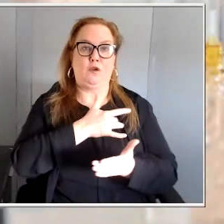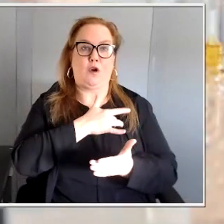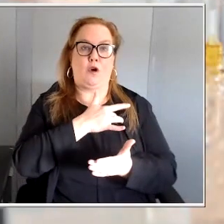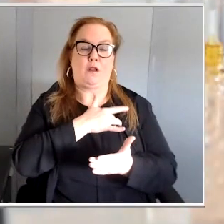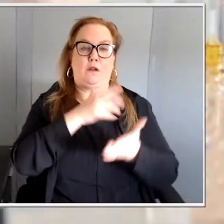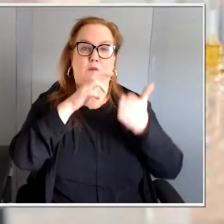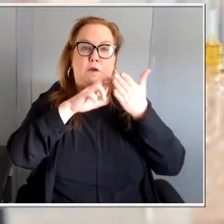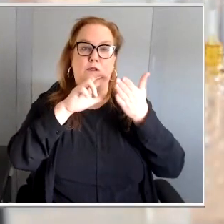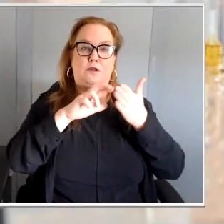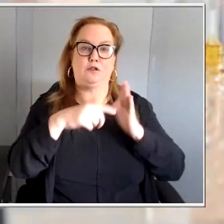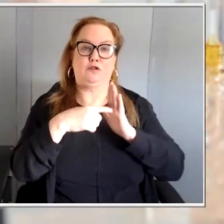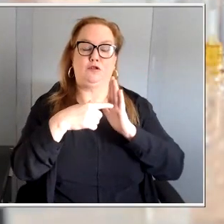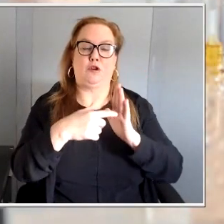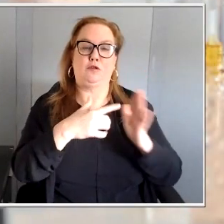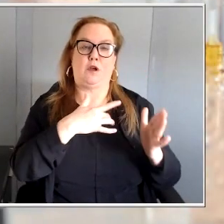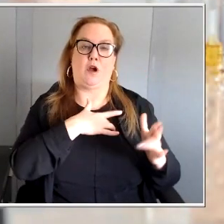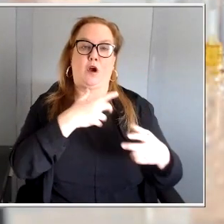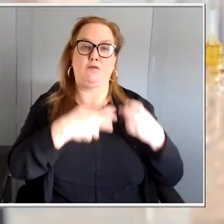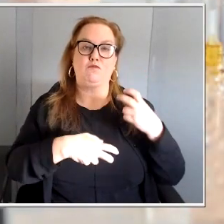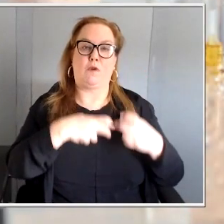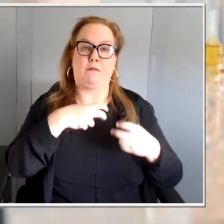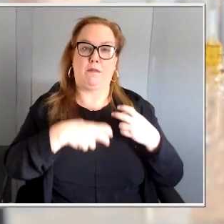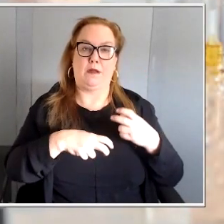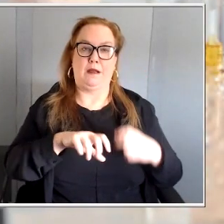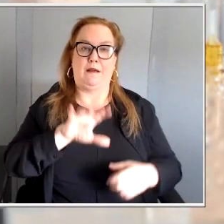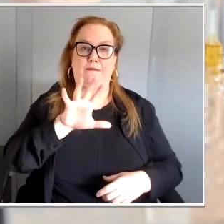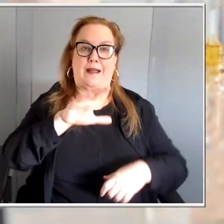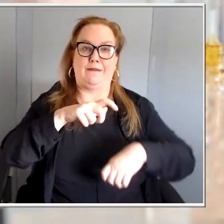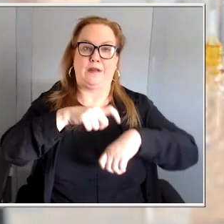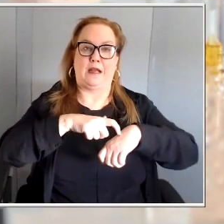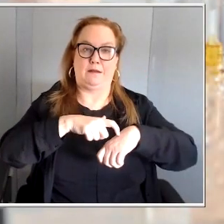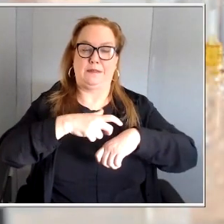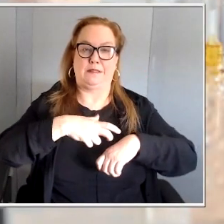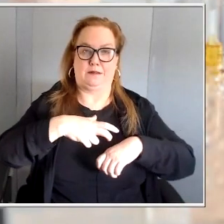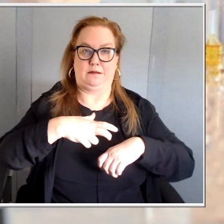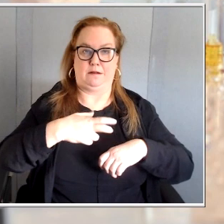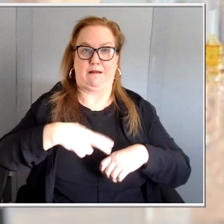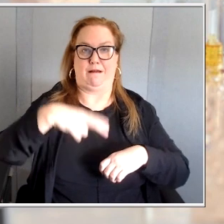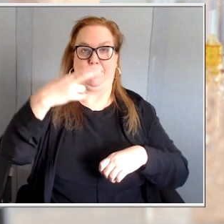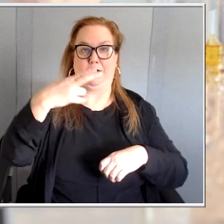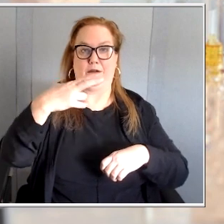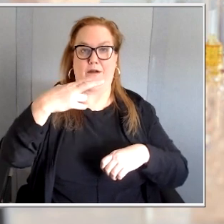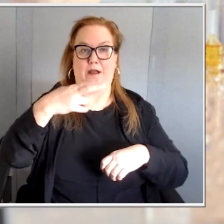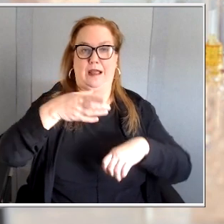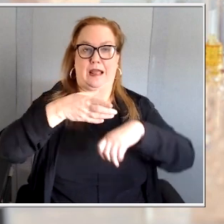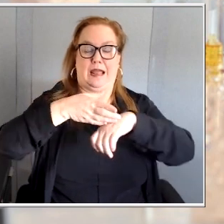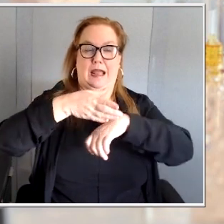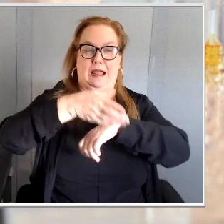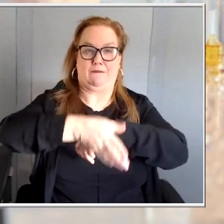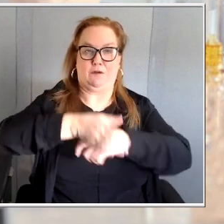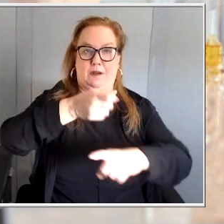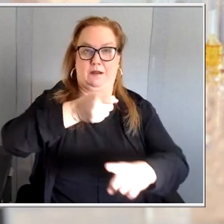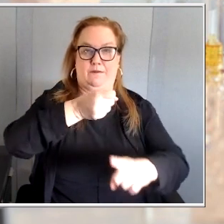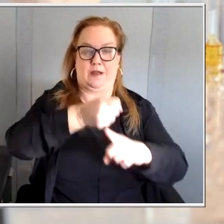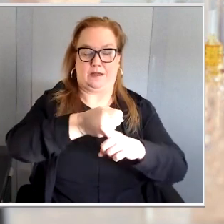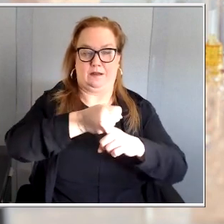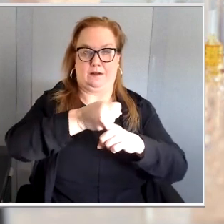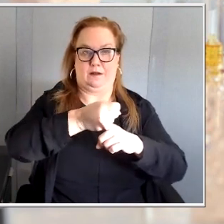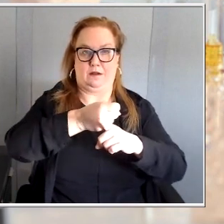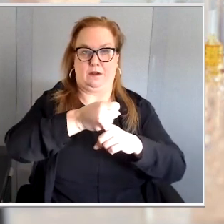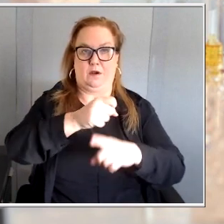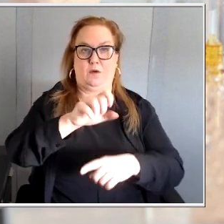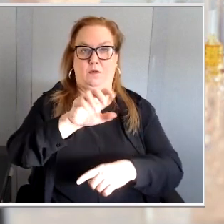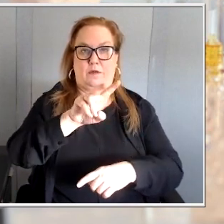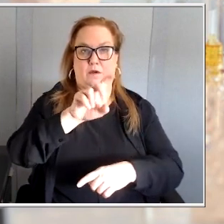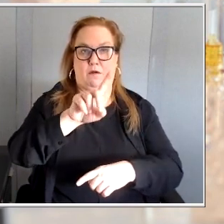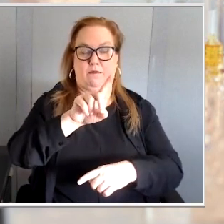serious heart problem is 5 times more likely after being infected with COVID than after